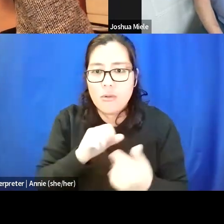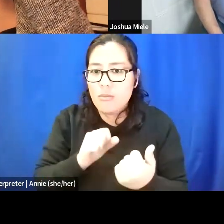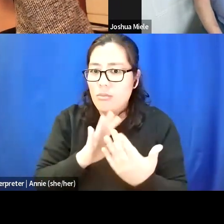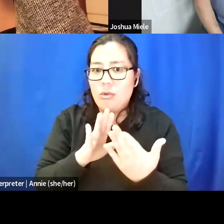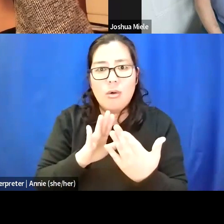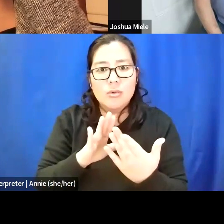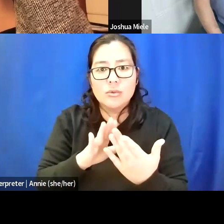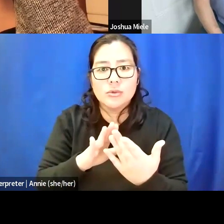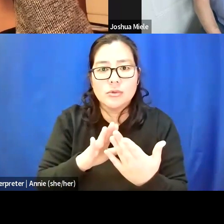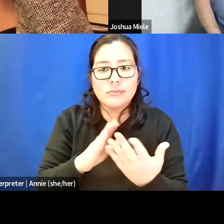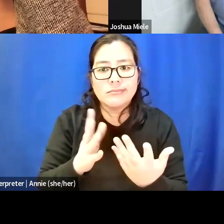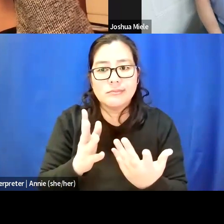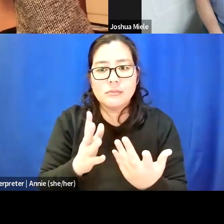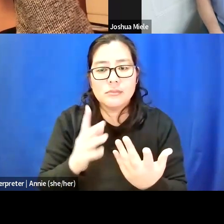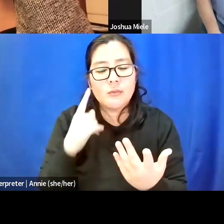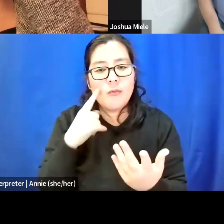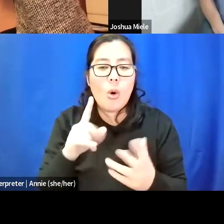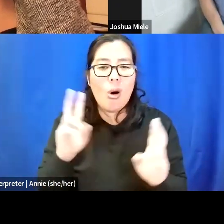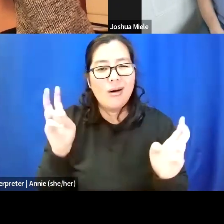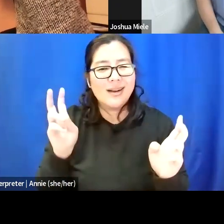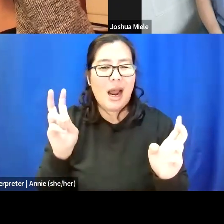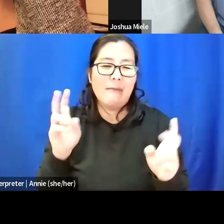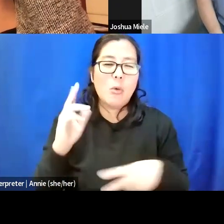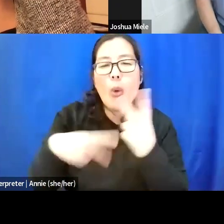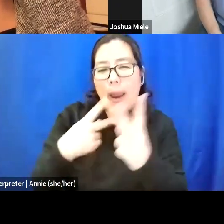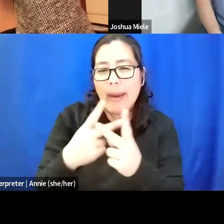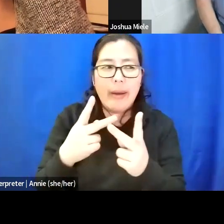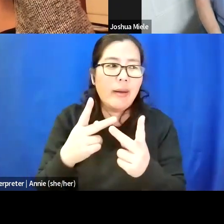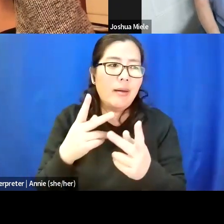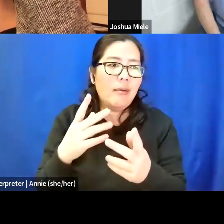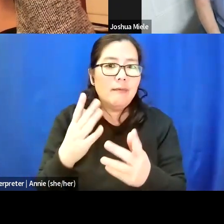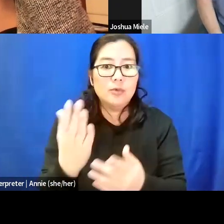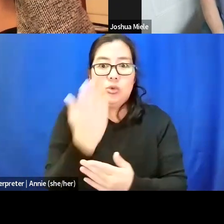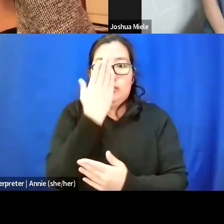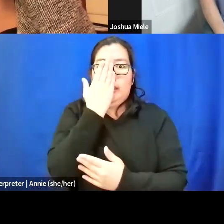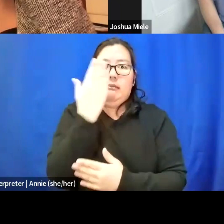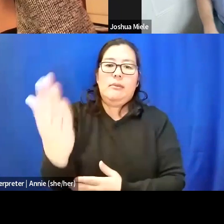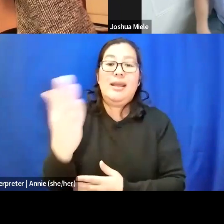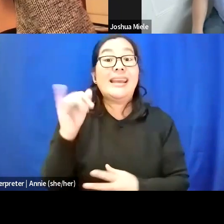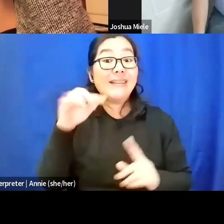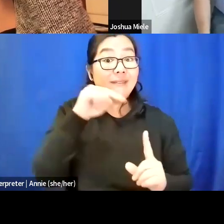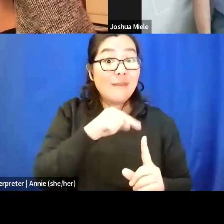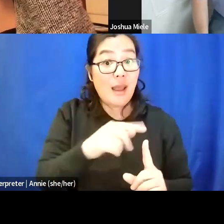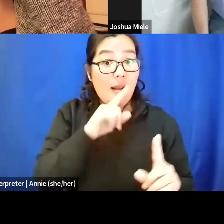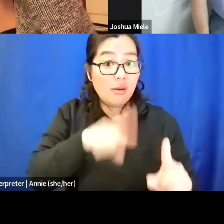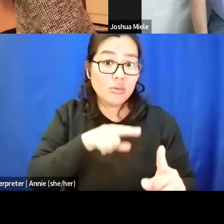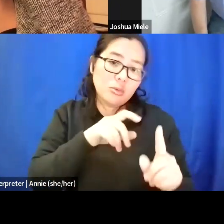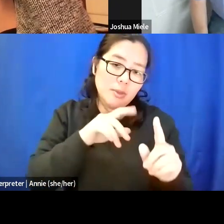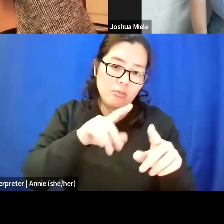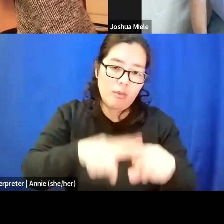for quote unquote zooming in and zooming out if it could be made reliable.